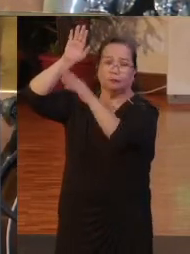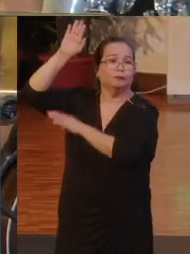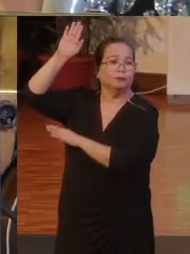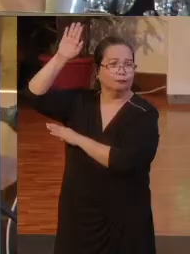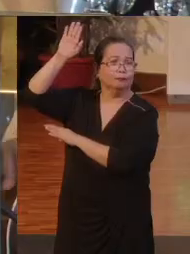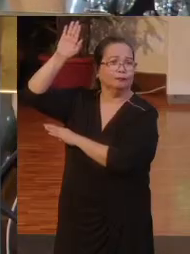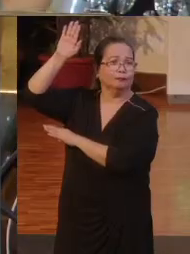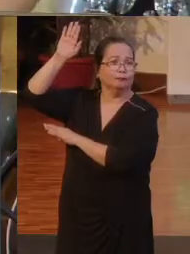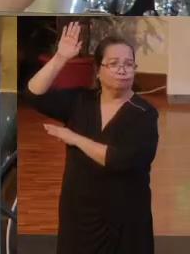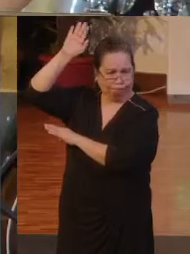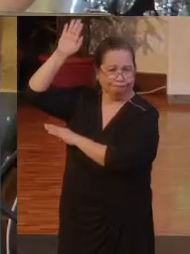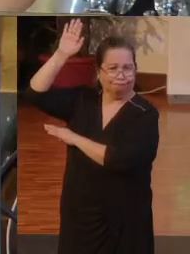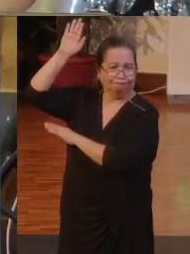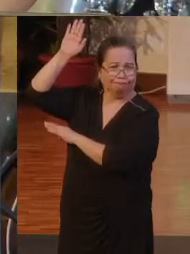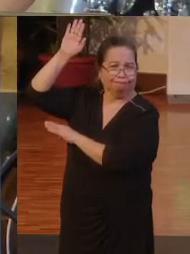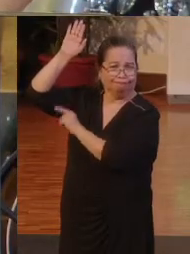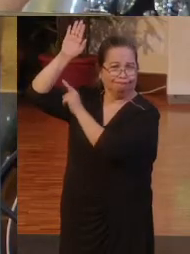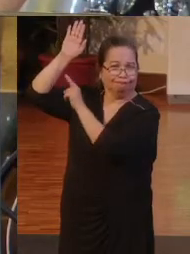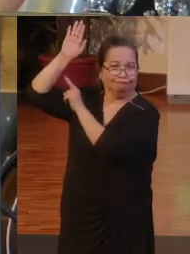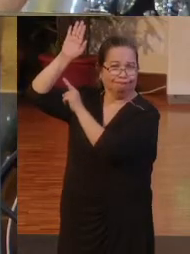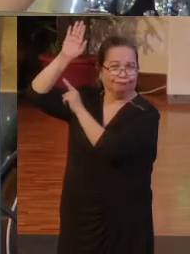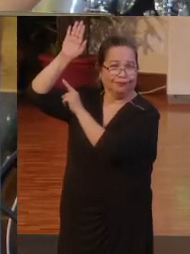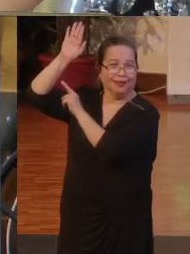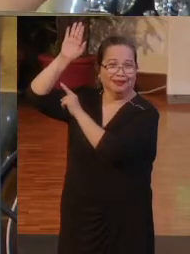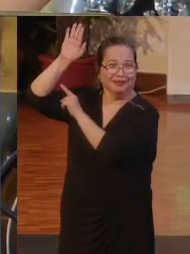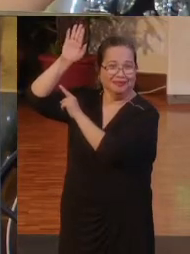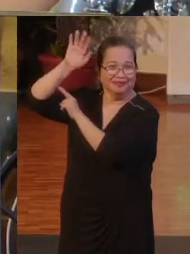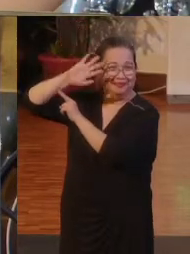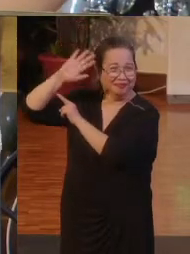"Pexman, cross my heart, hope to die."